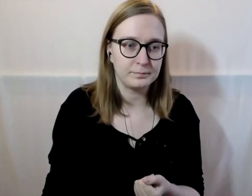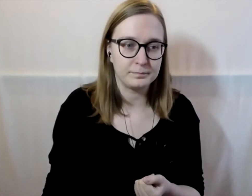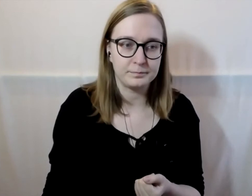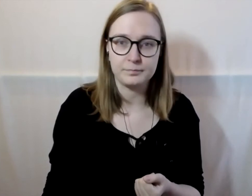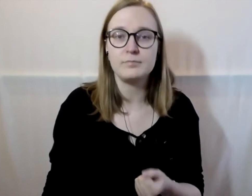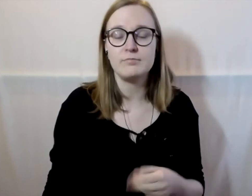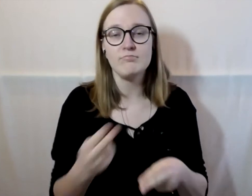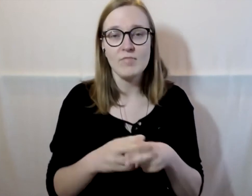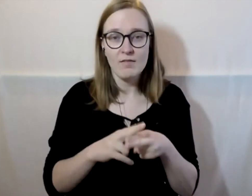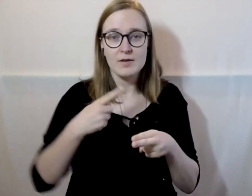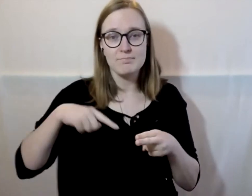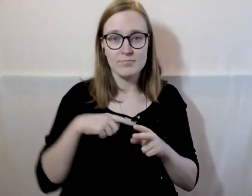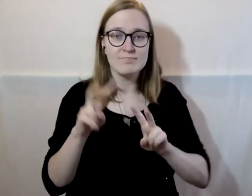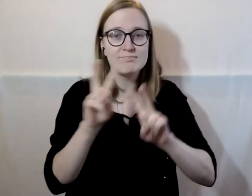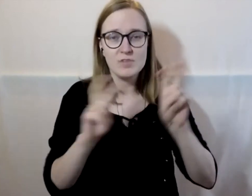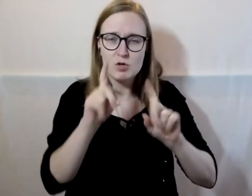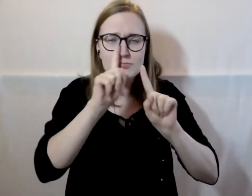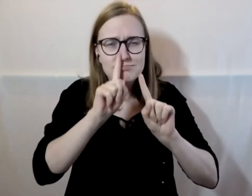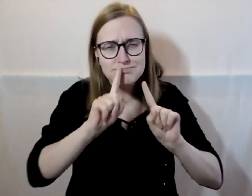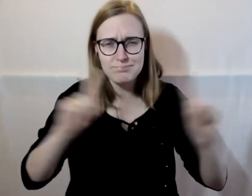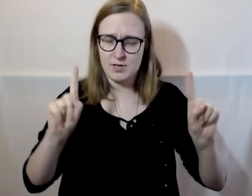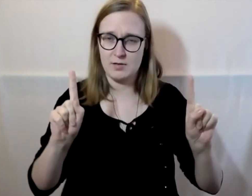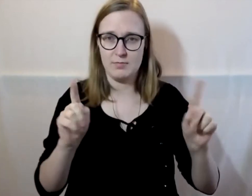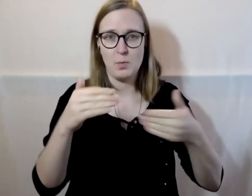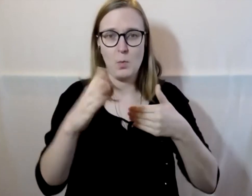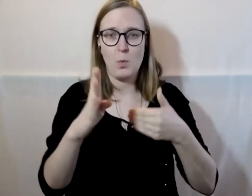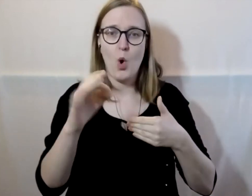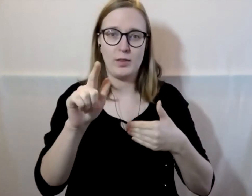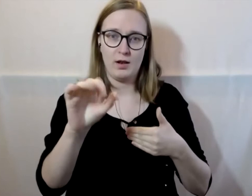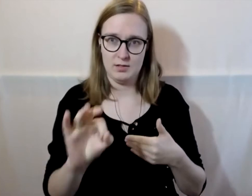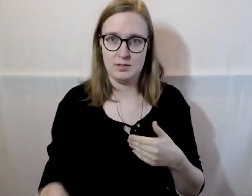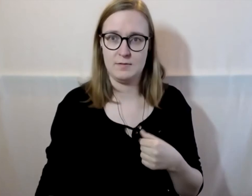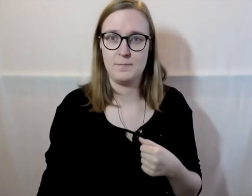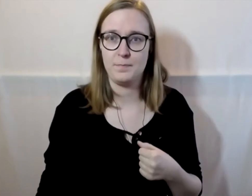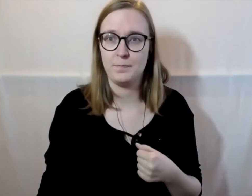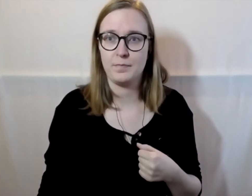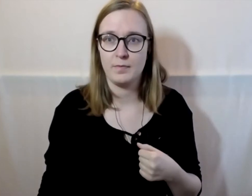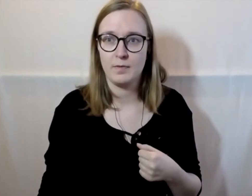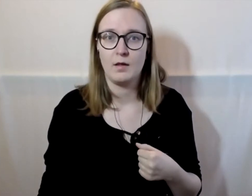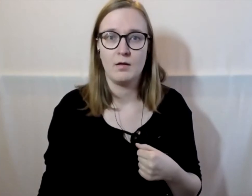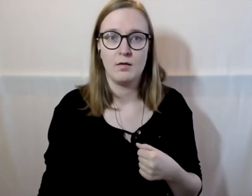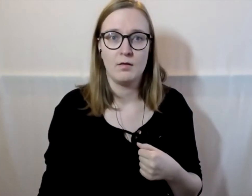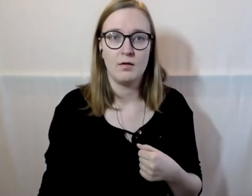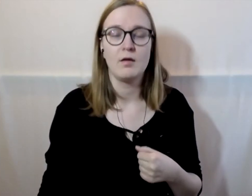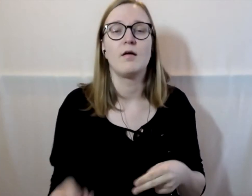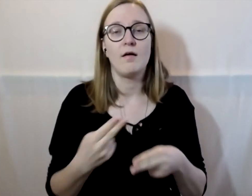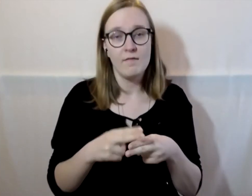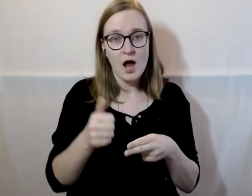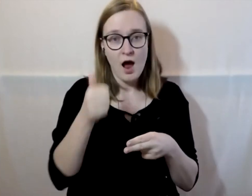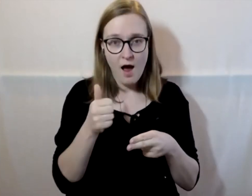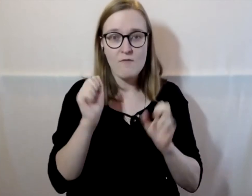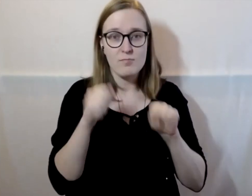model, and we are ready to get the best things from